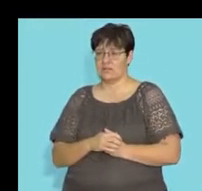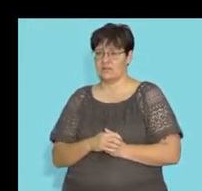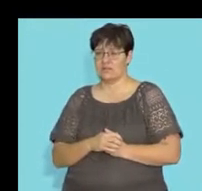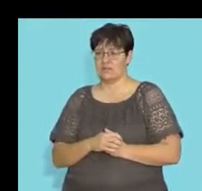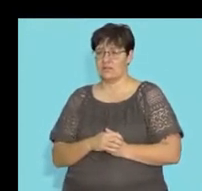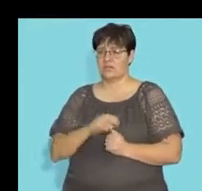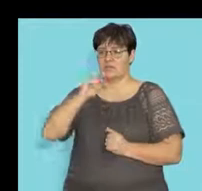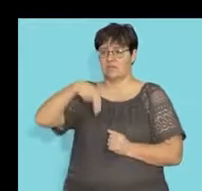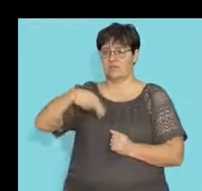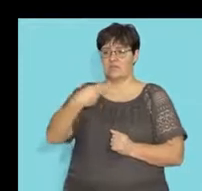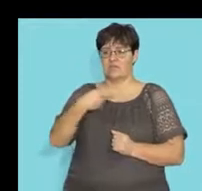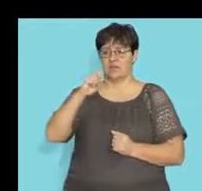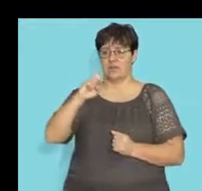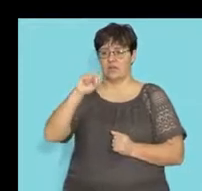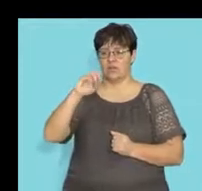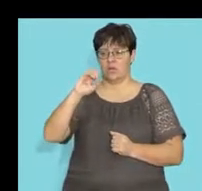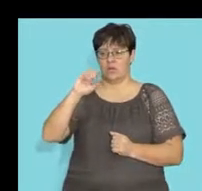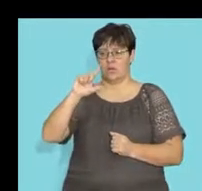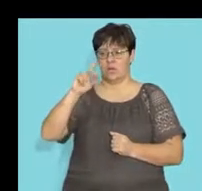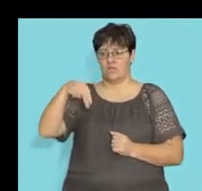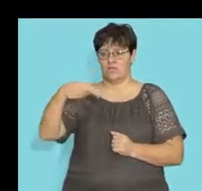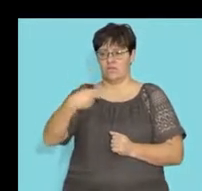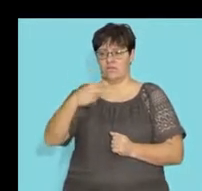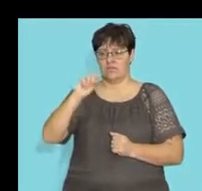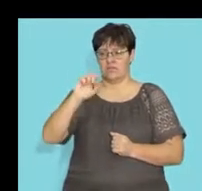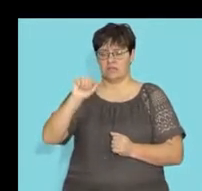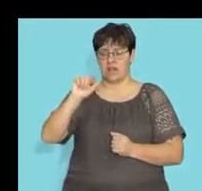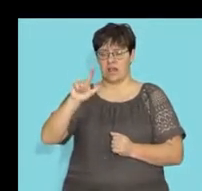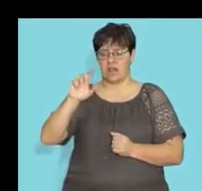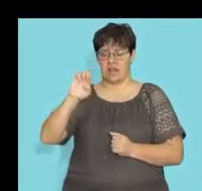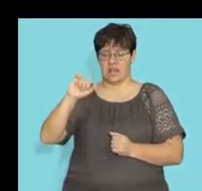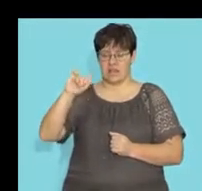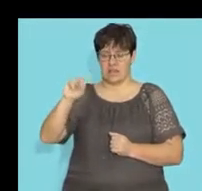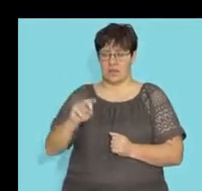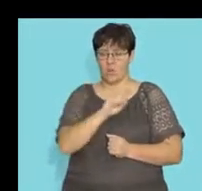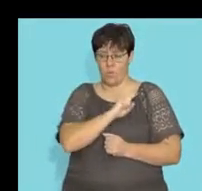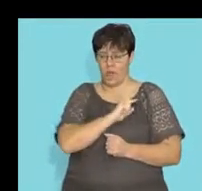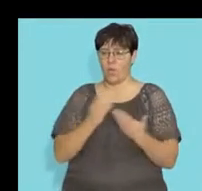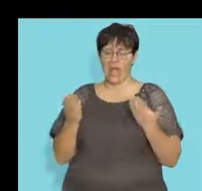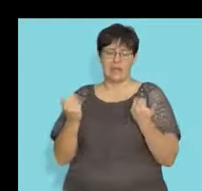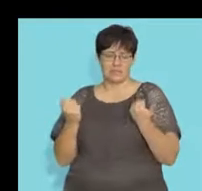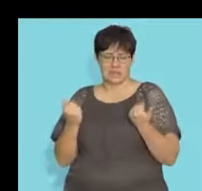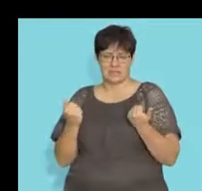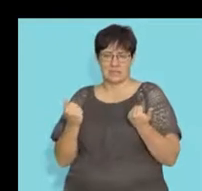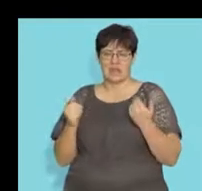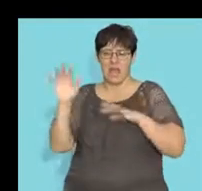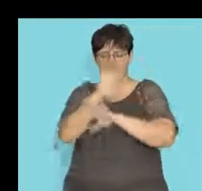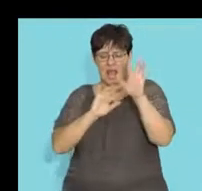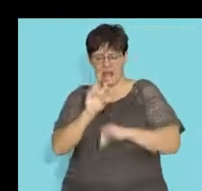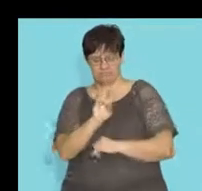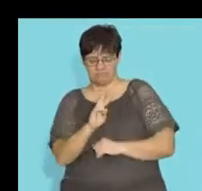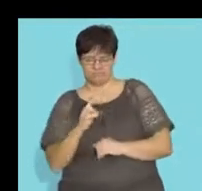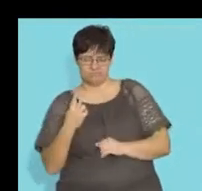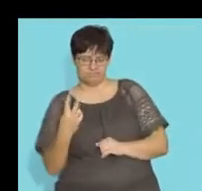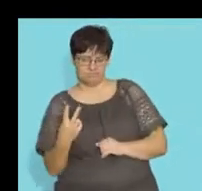here is phenolphthalein. And we use phenolphthalein because we expect a